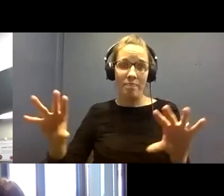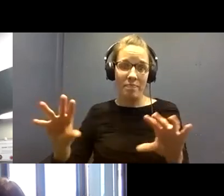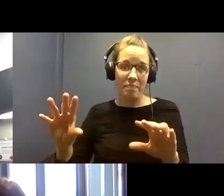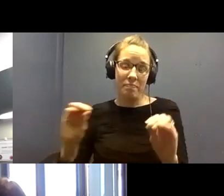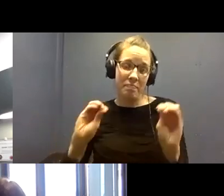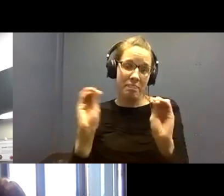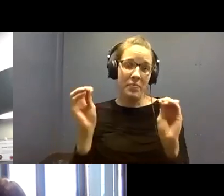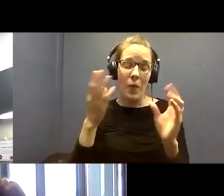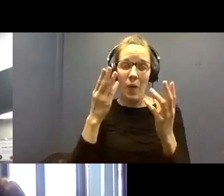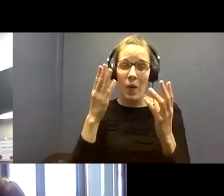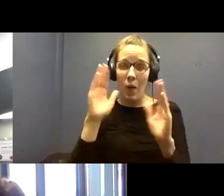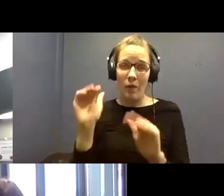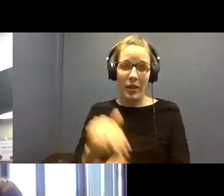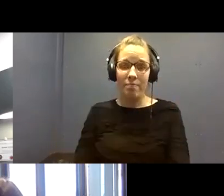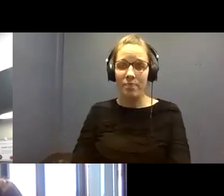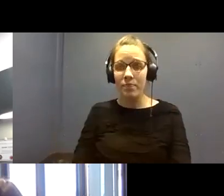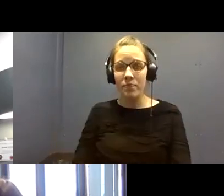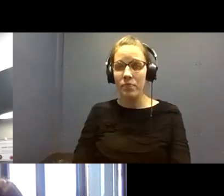in the next few weeks or so.